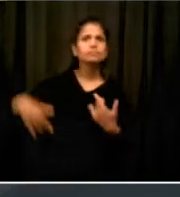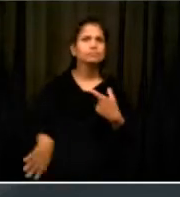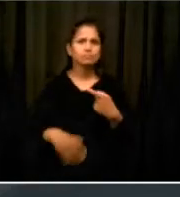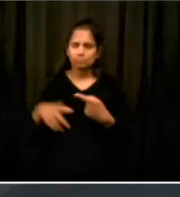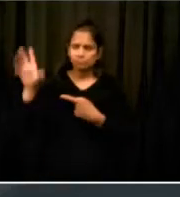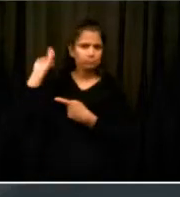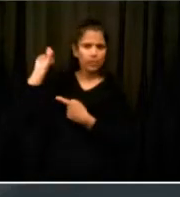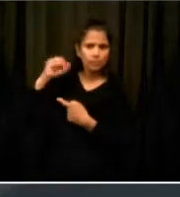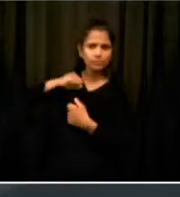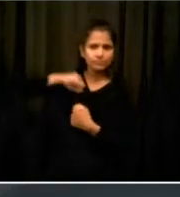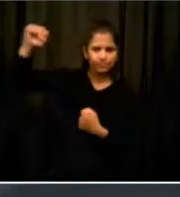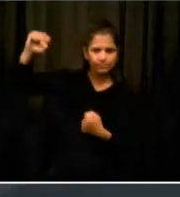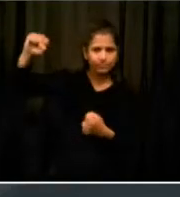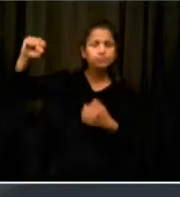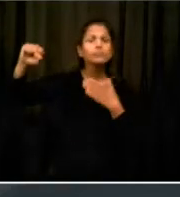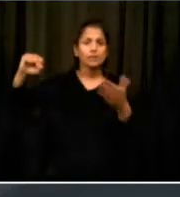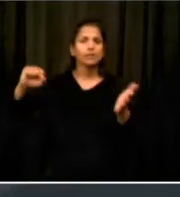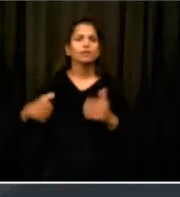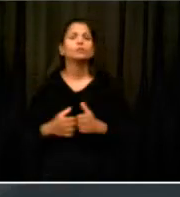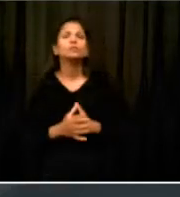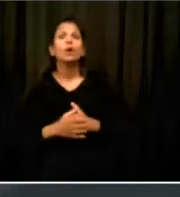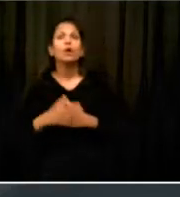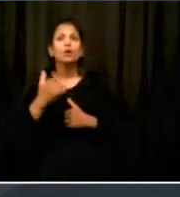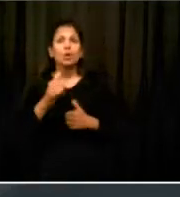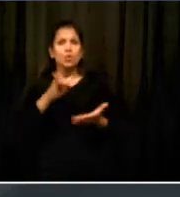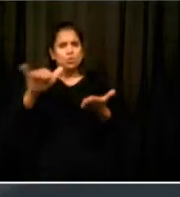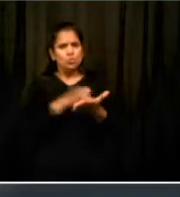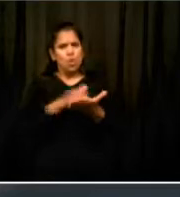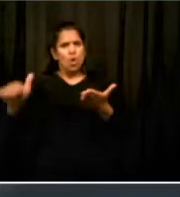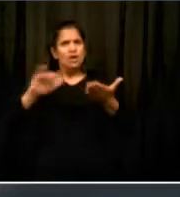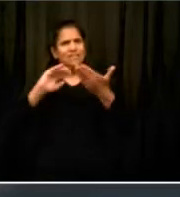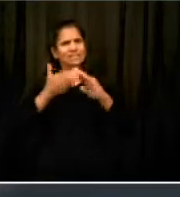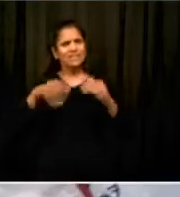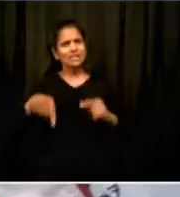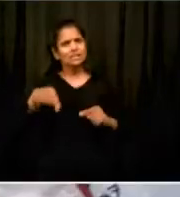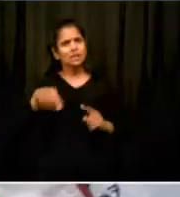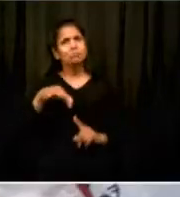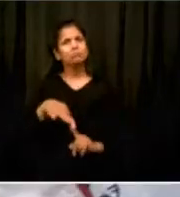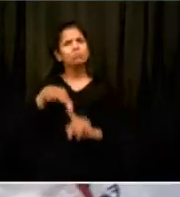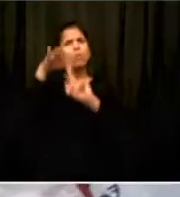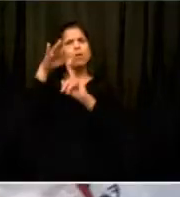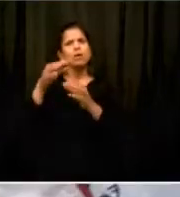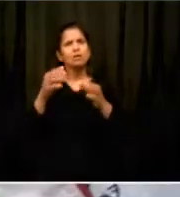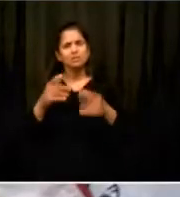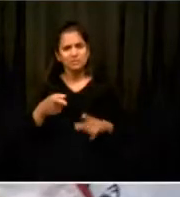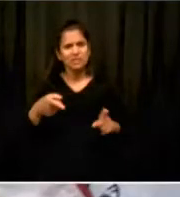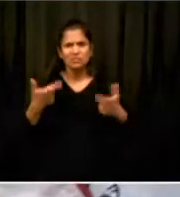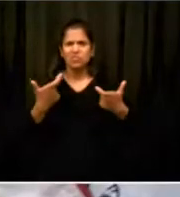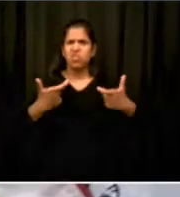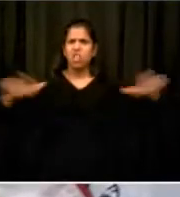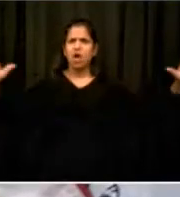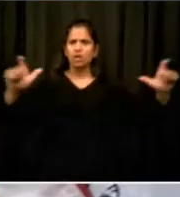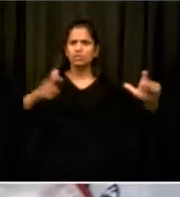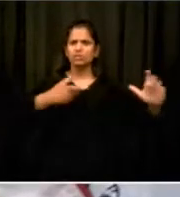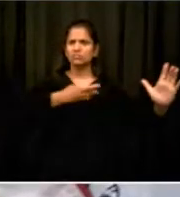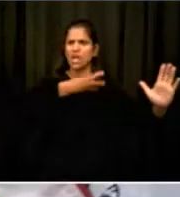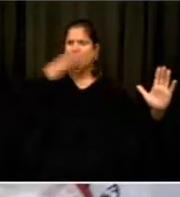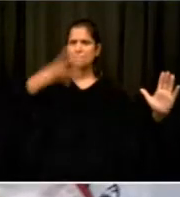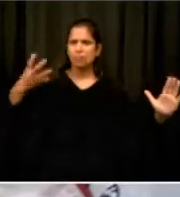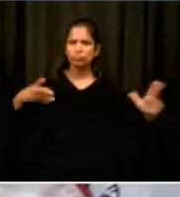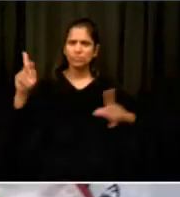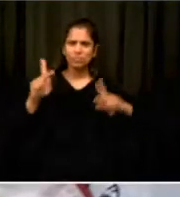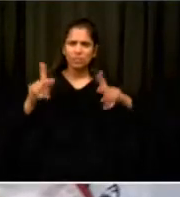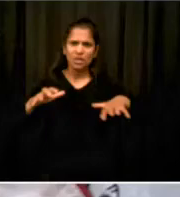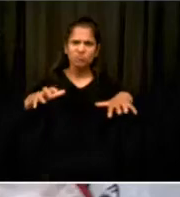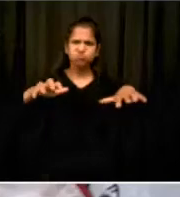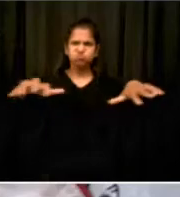now to tell you about it, someone who's done extraordinary work building a huge grassroots effort to get the people in New York City